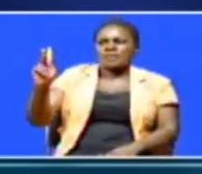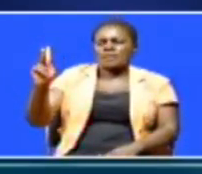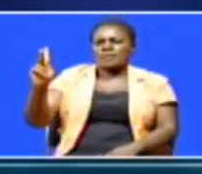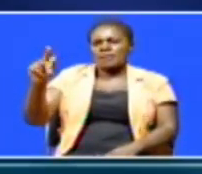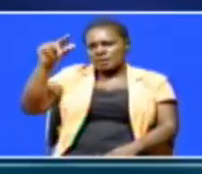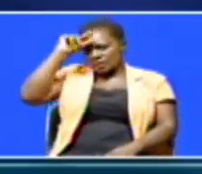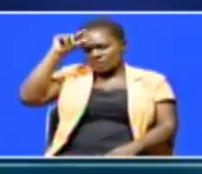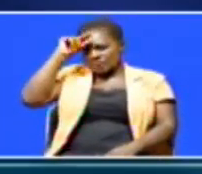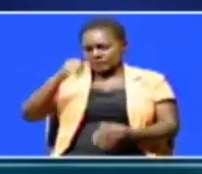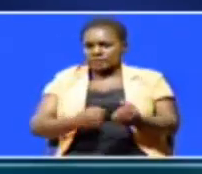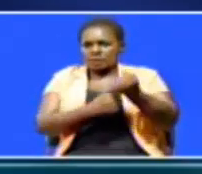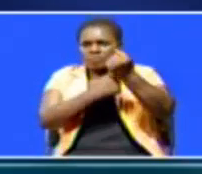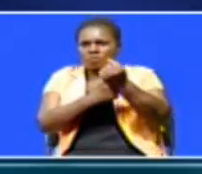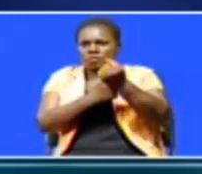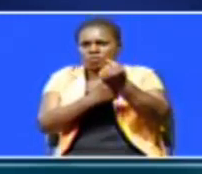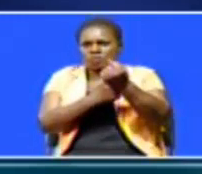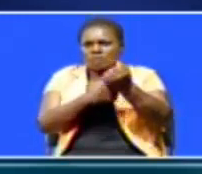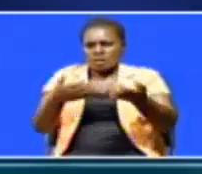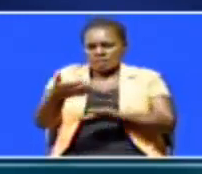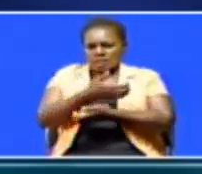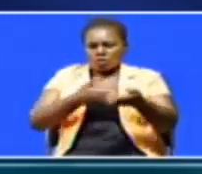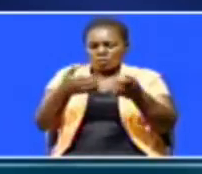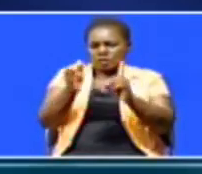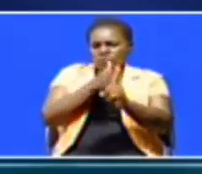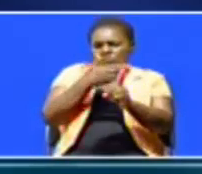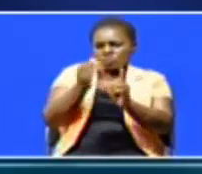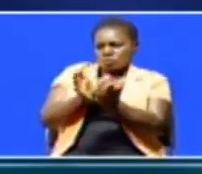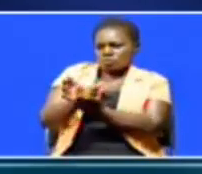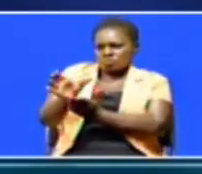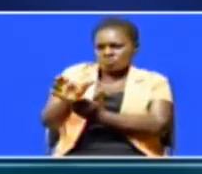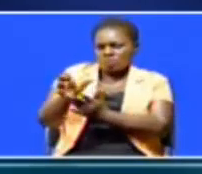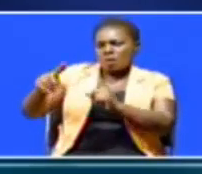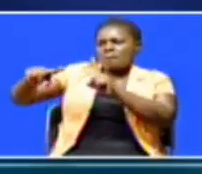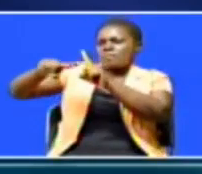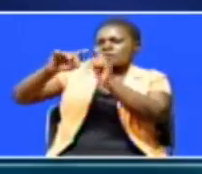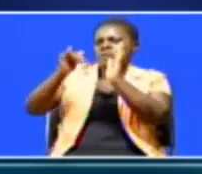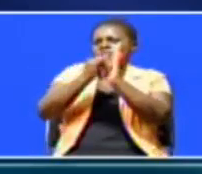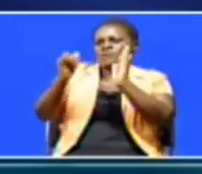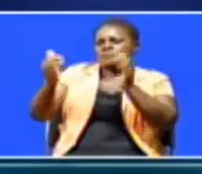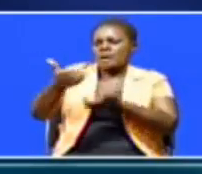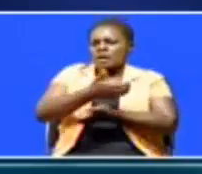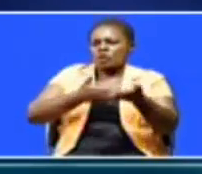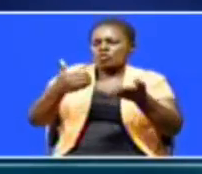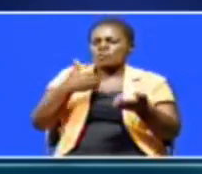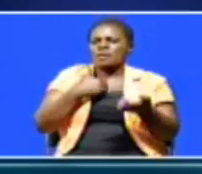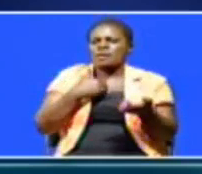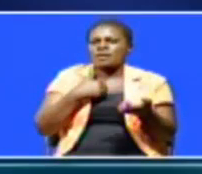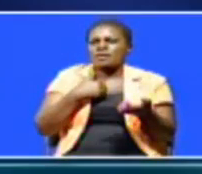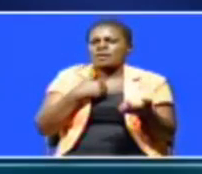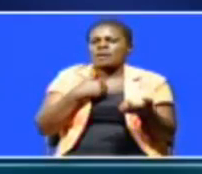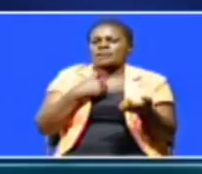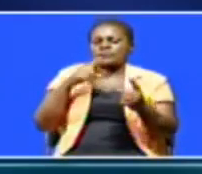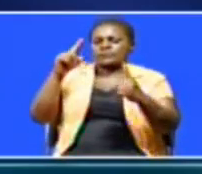with government interventions in form of the economic stimulus package are having a positive impact on the economy. It has